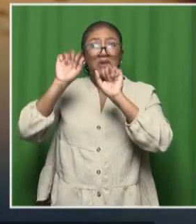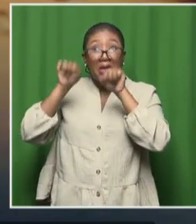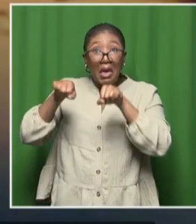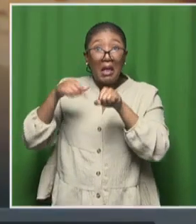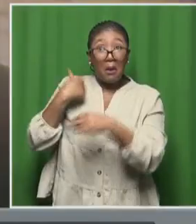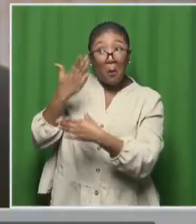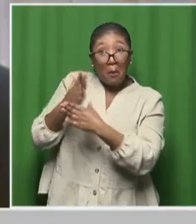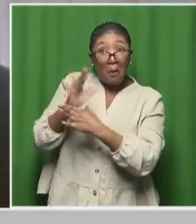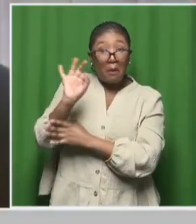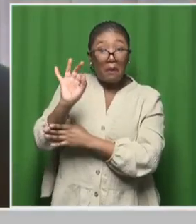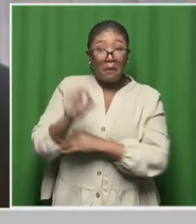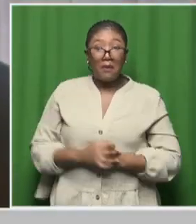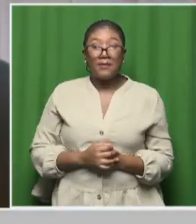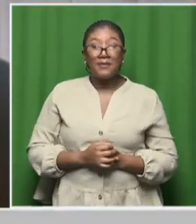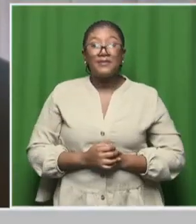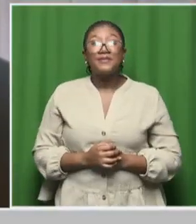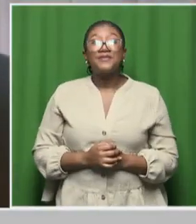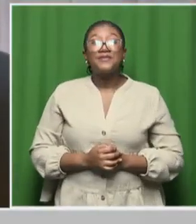Welcome.